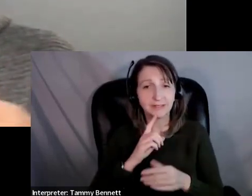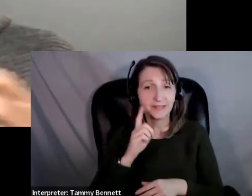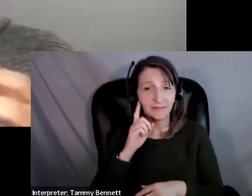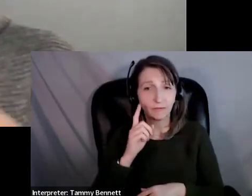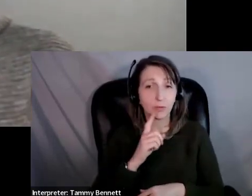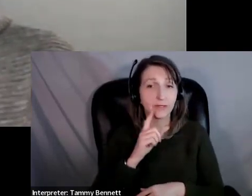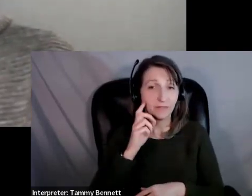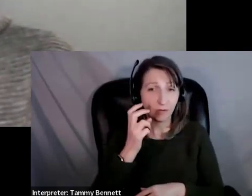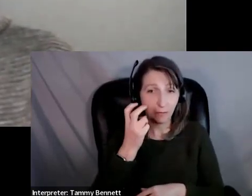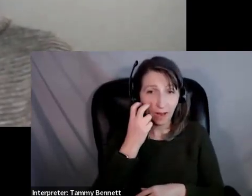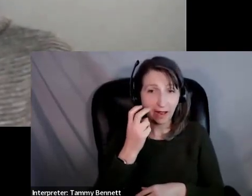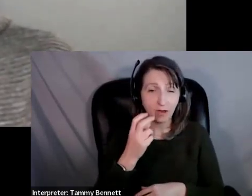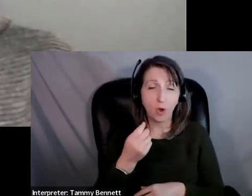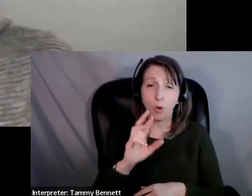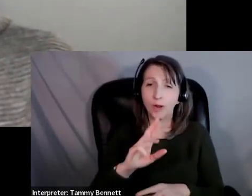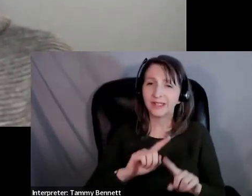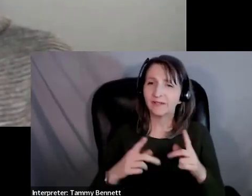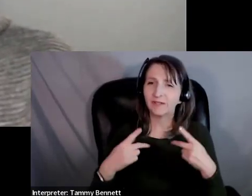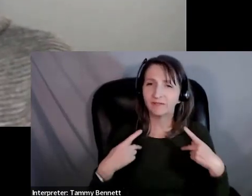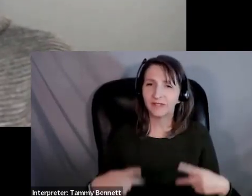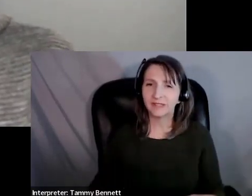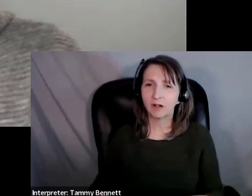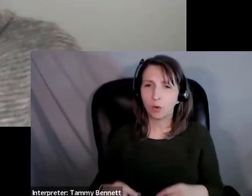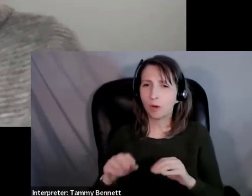um, physical and motor aspects as well.